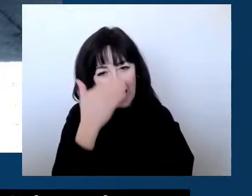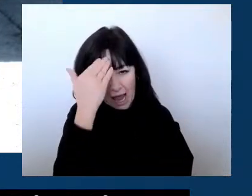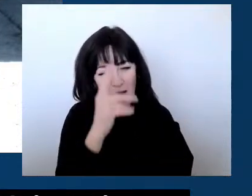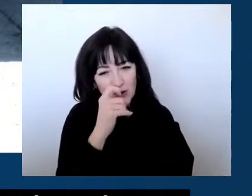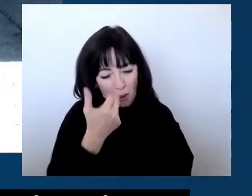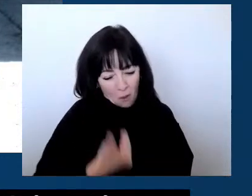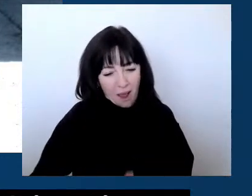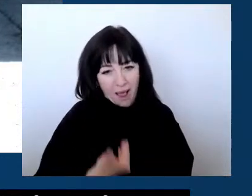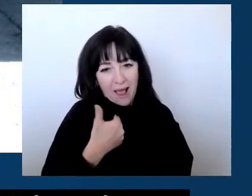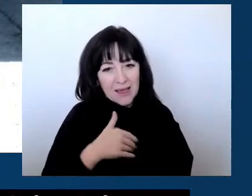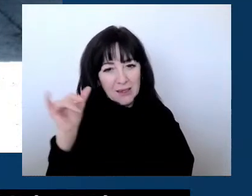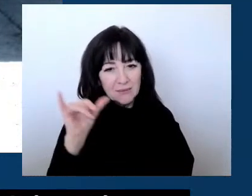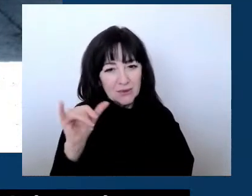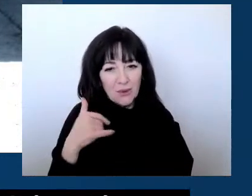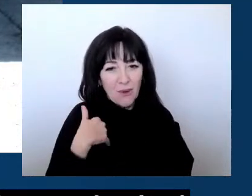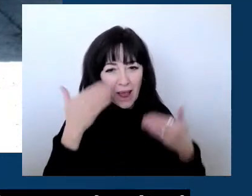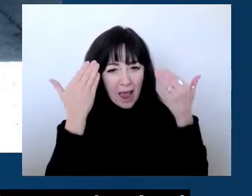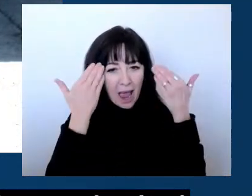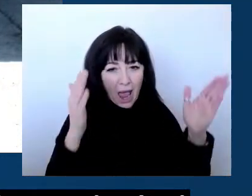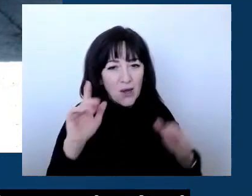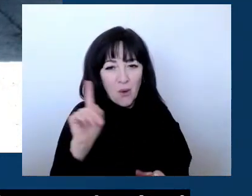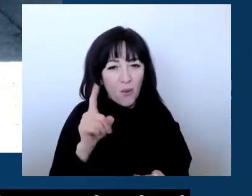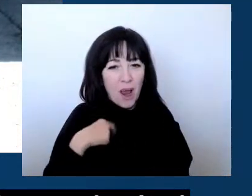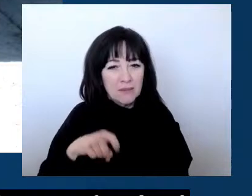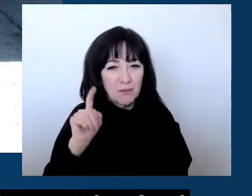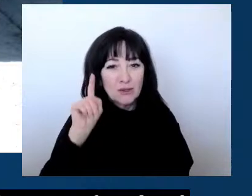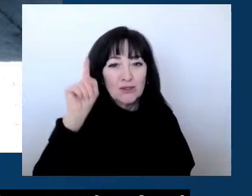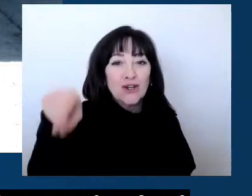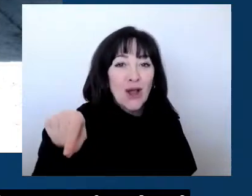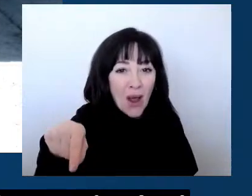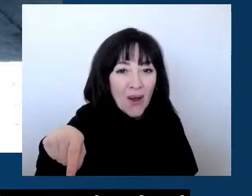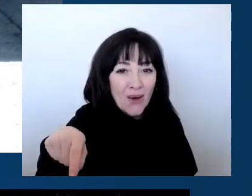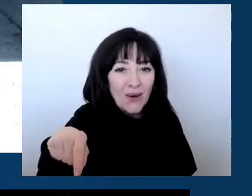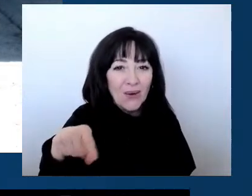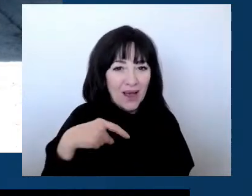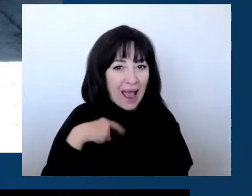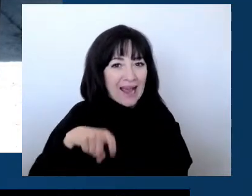too. I just don't know where I'm supposed to go."